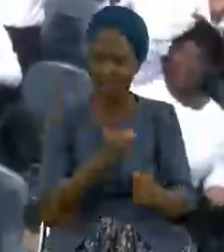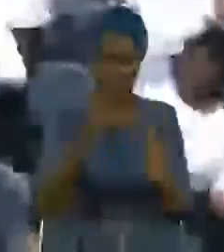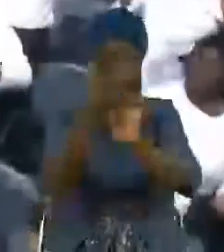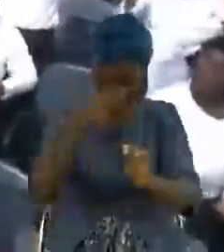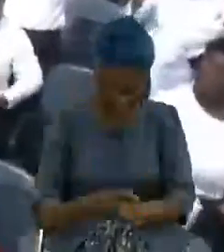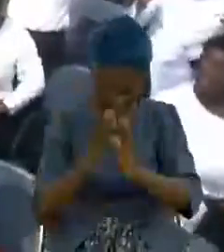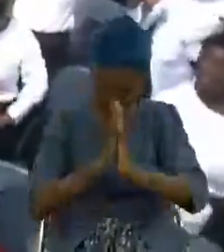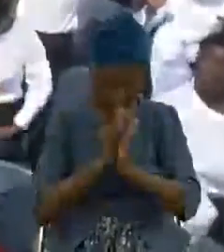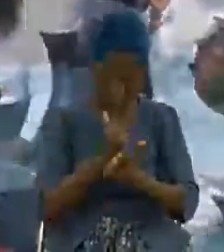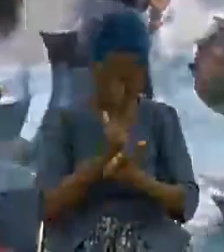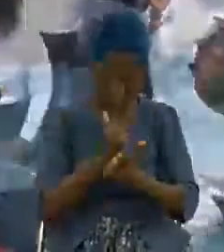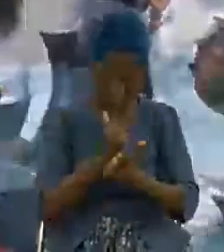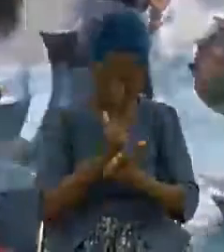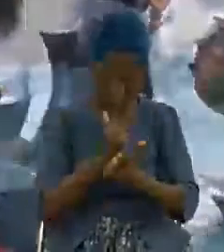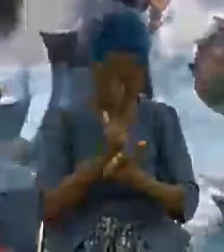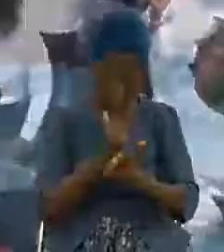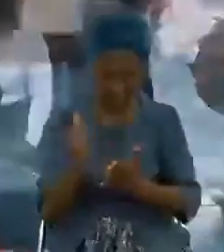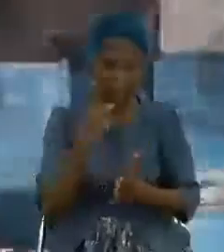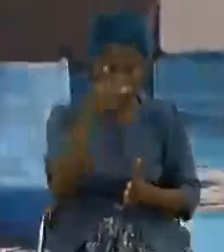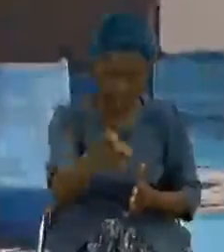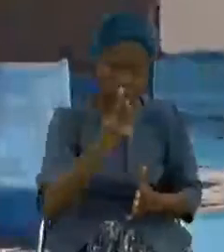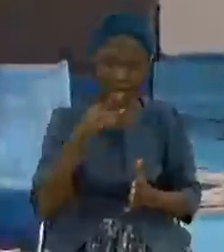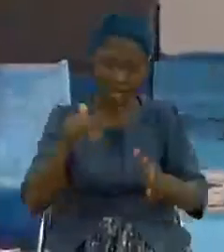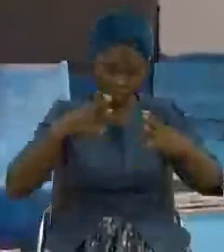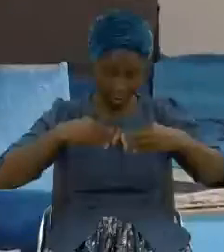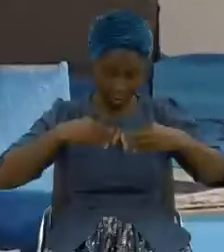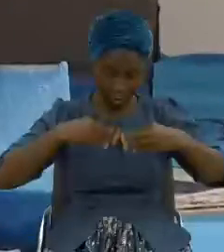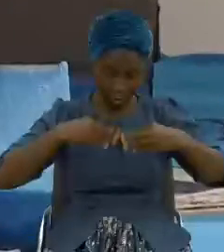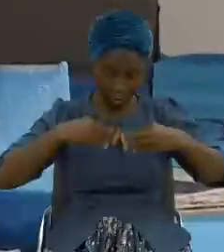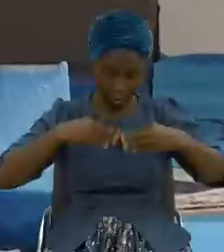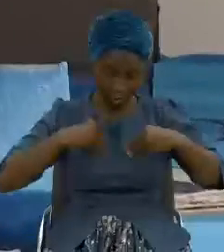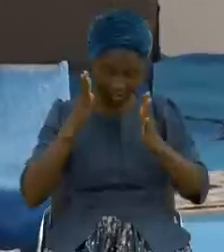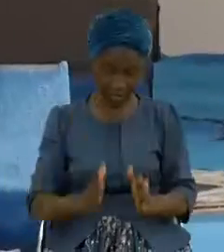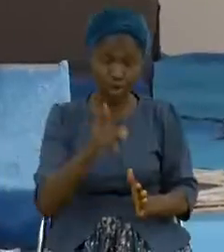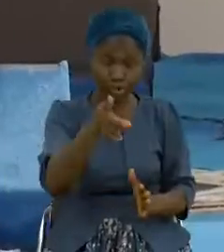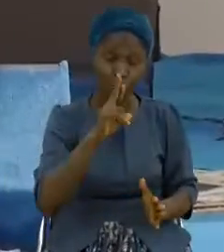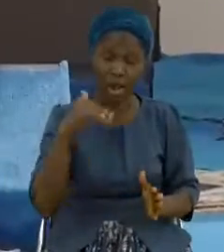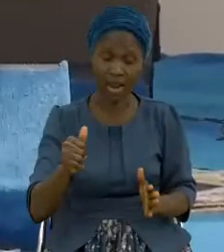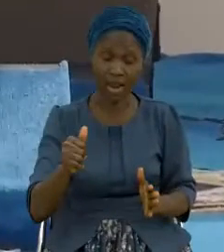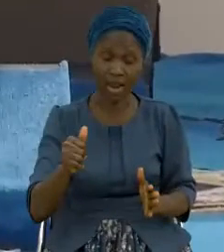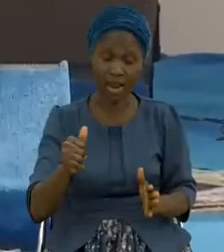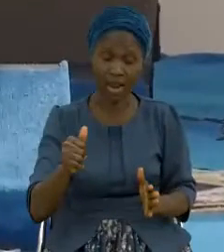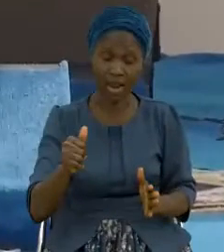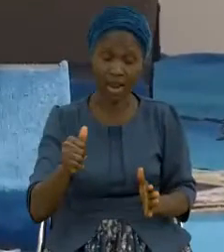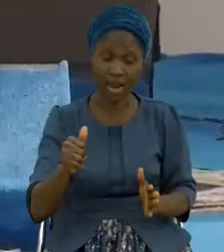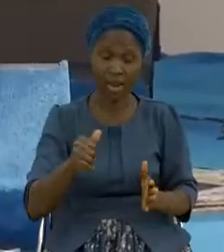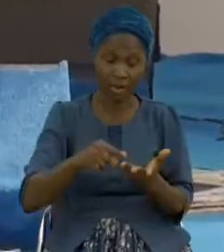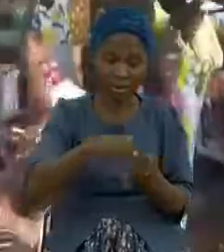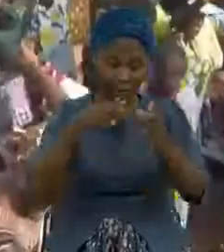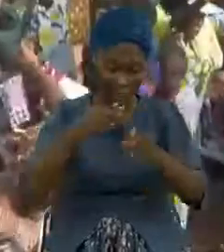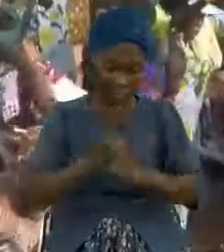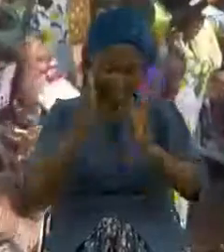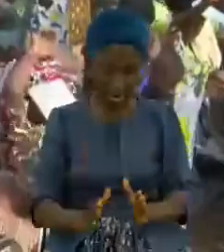possessor. You are a partaker. And the power of the Lord will never stop in your